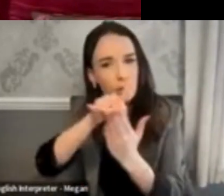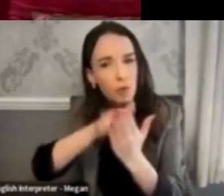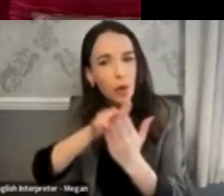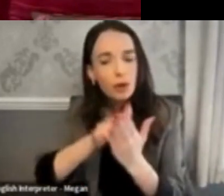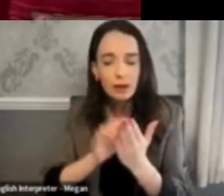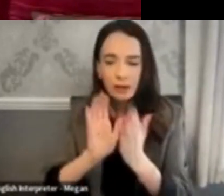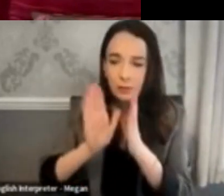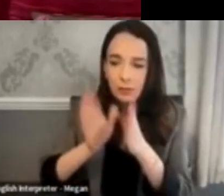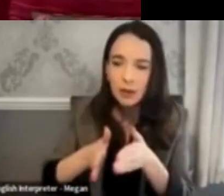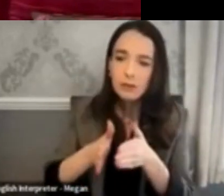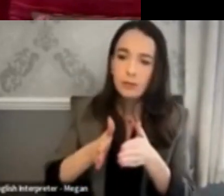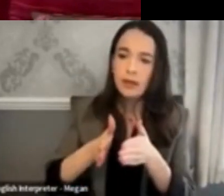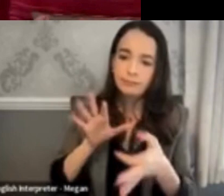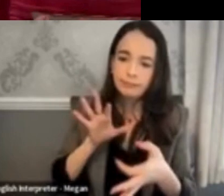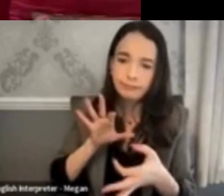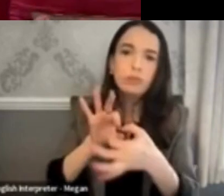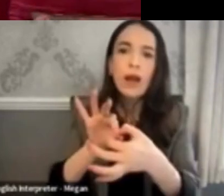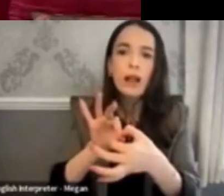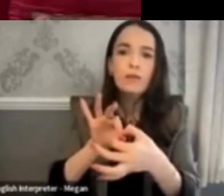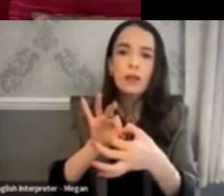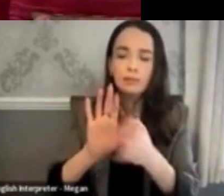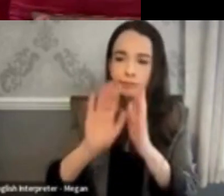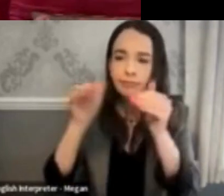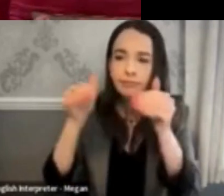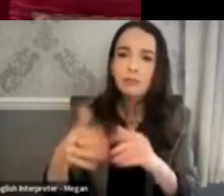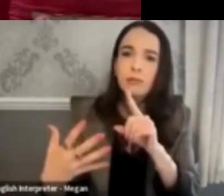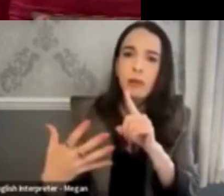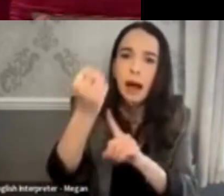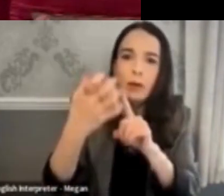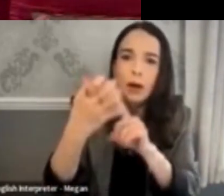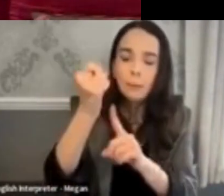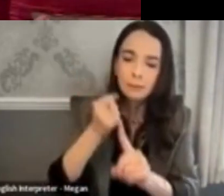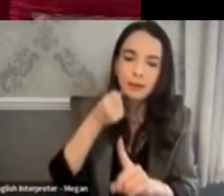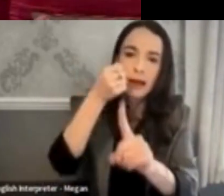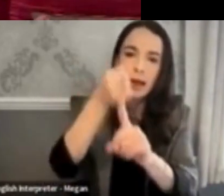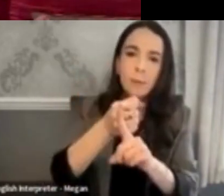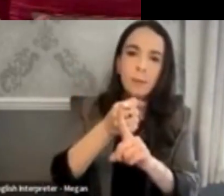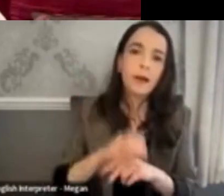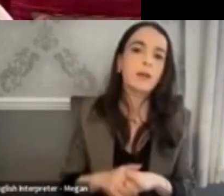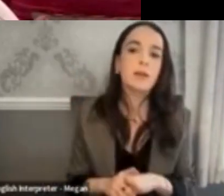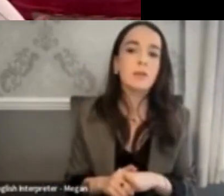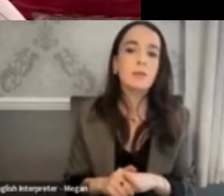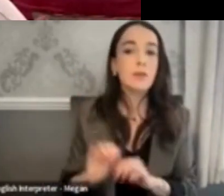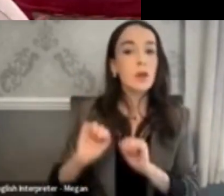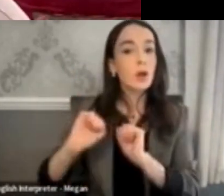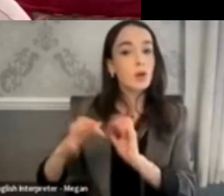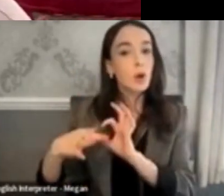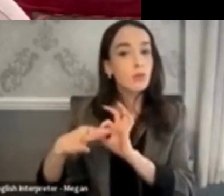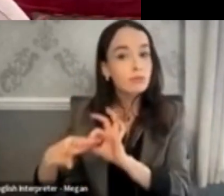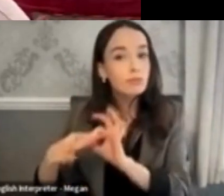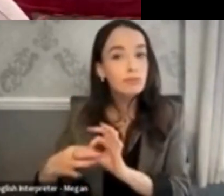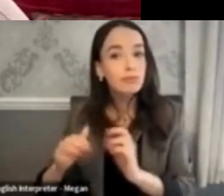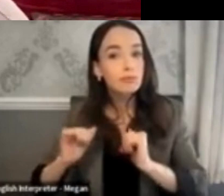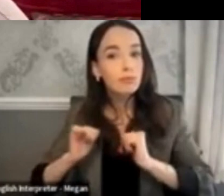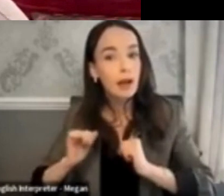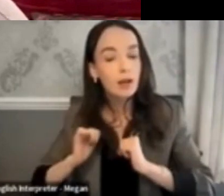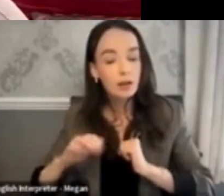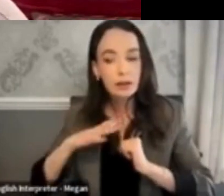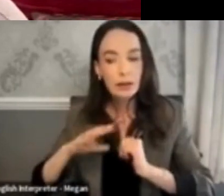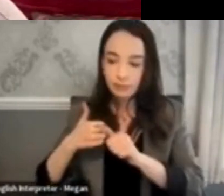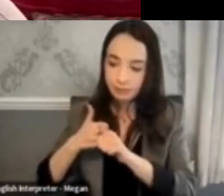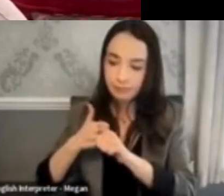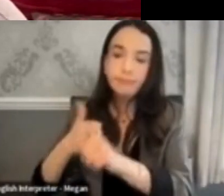and impact, and that your relationship managers need to provide the support and challenge that you need to realise